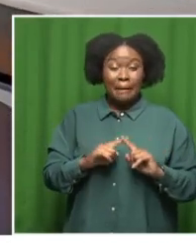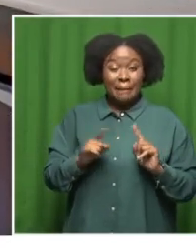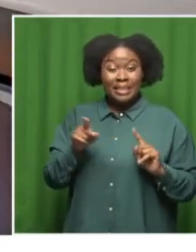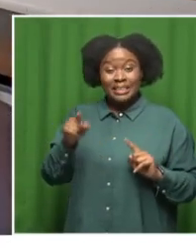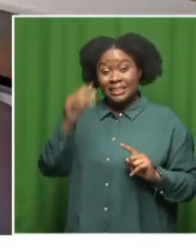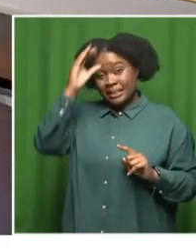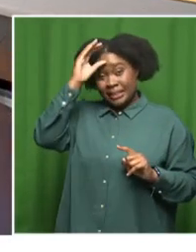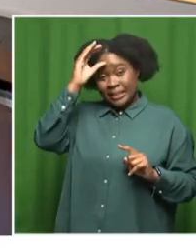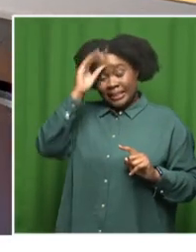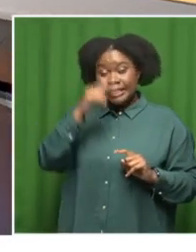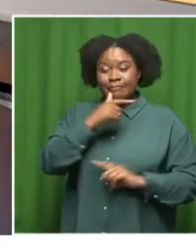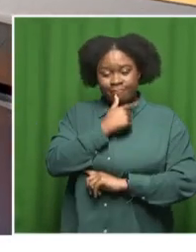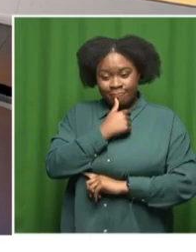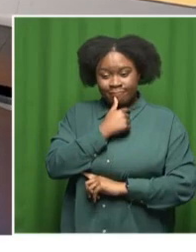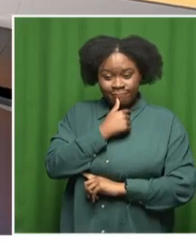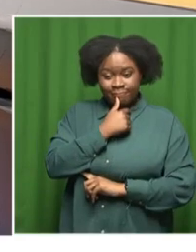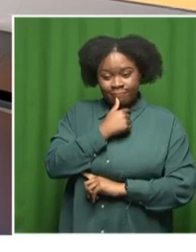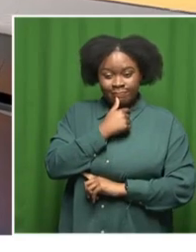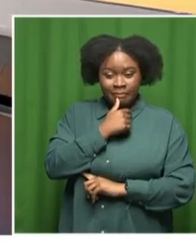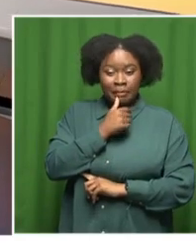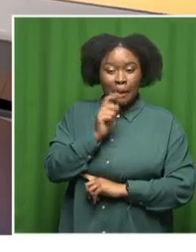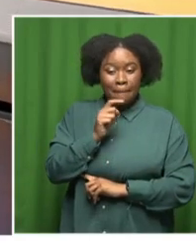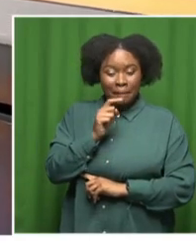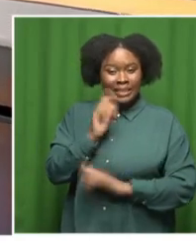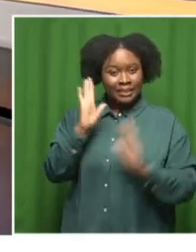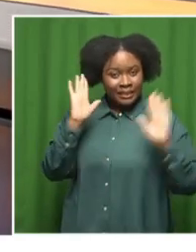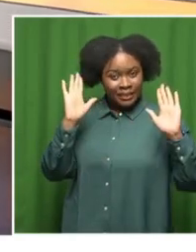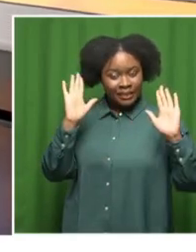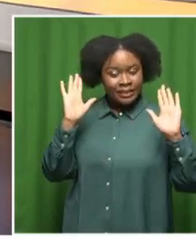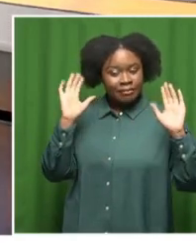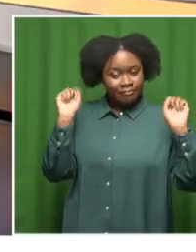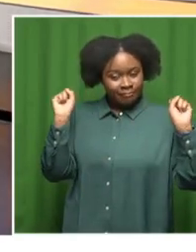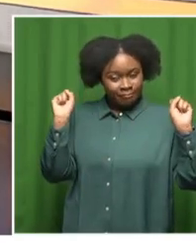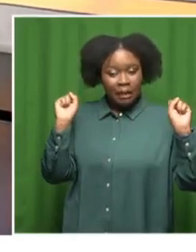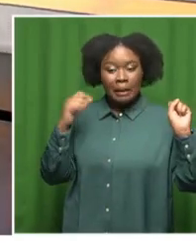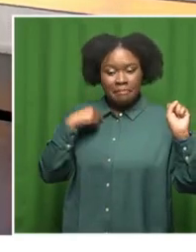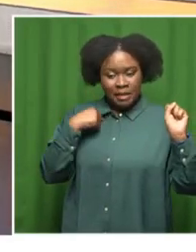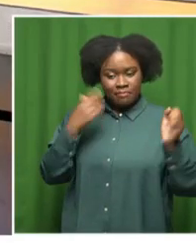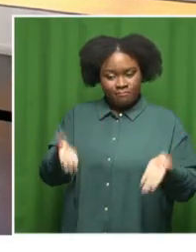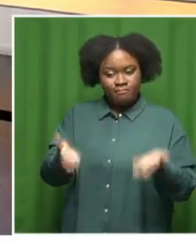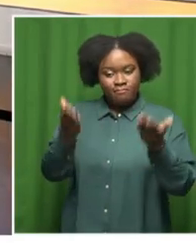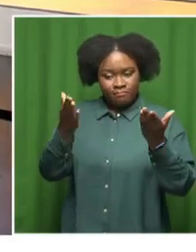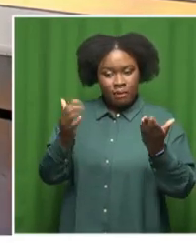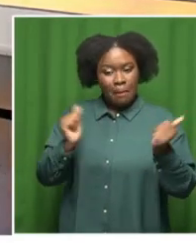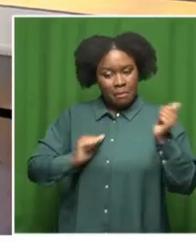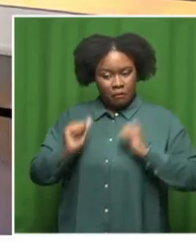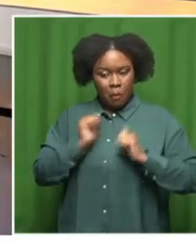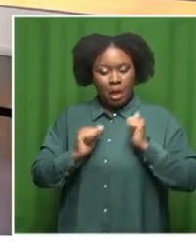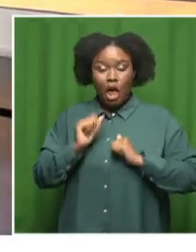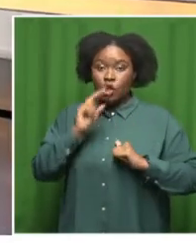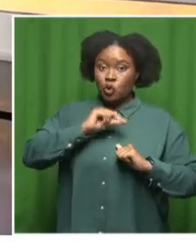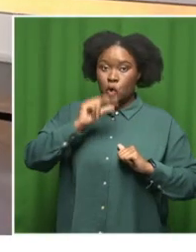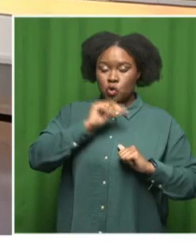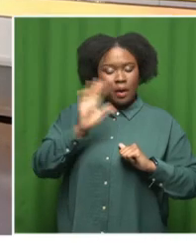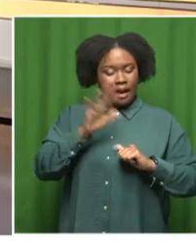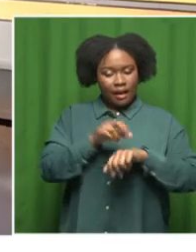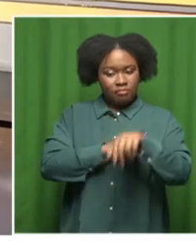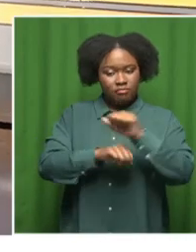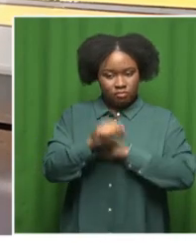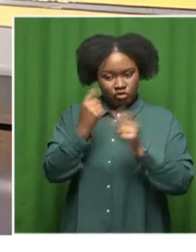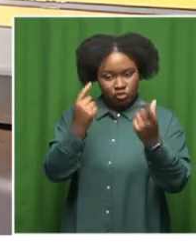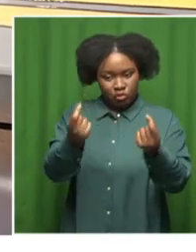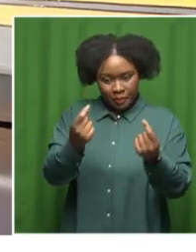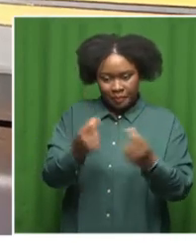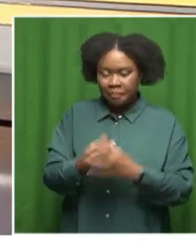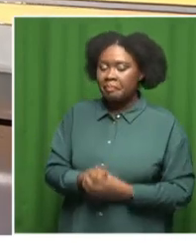side closing ears and saying, okay, we have to put performances on, and they actually put performances and stop talking about it. And Lunga, just